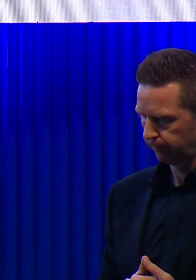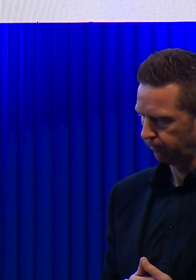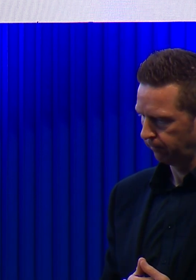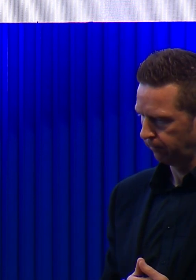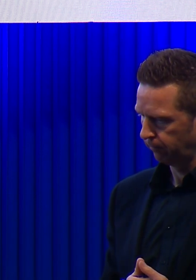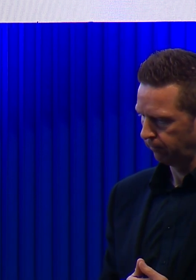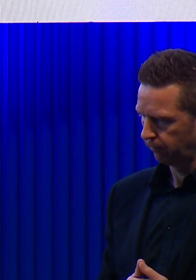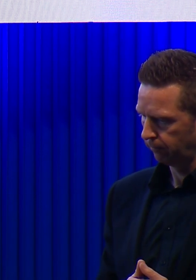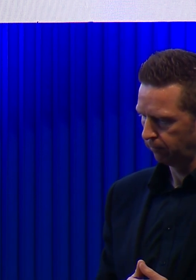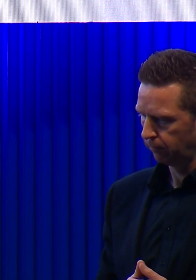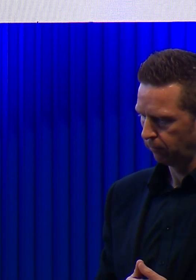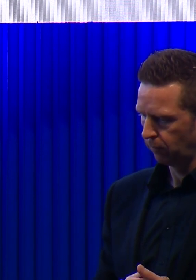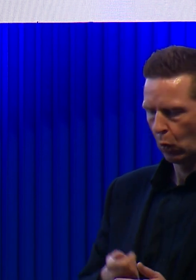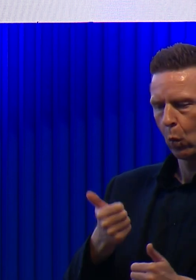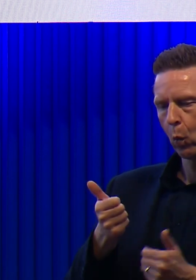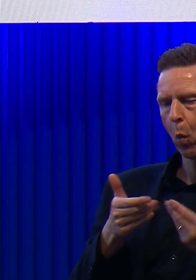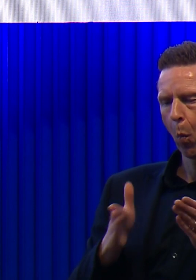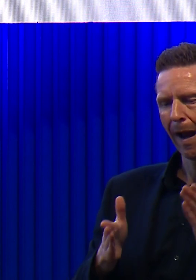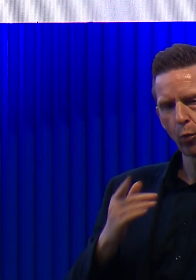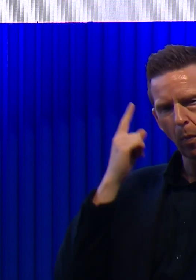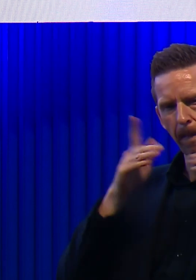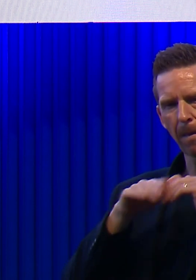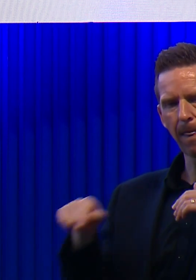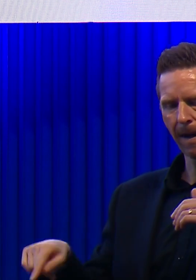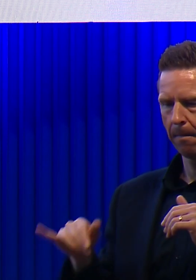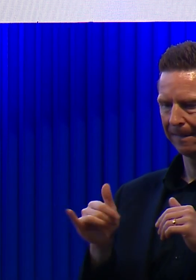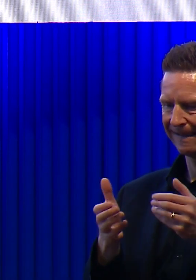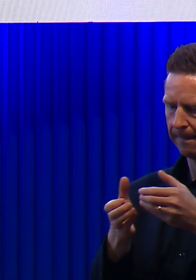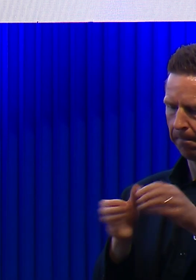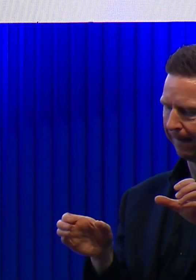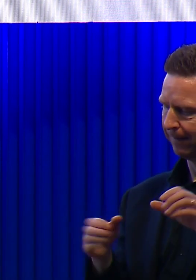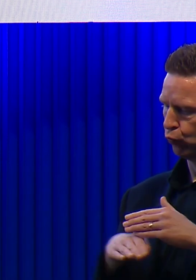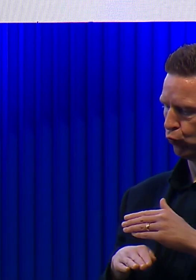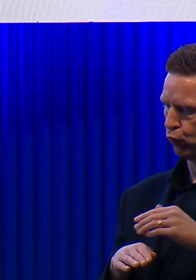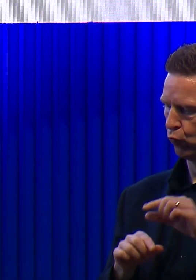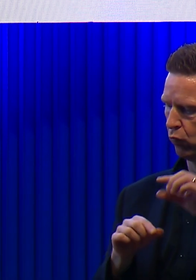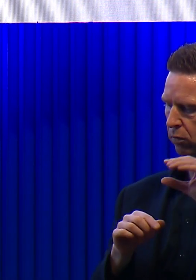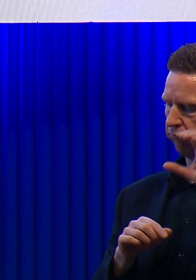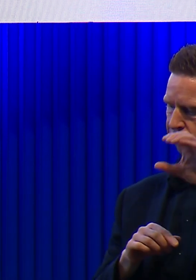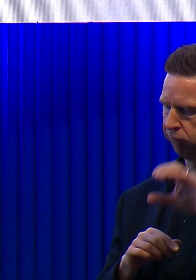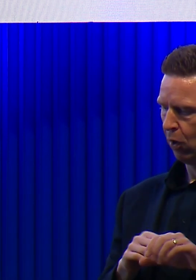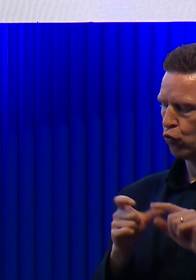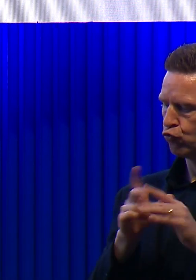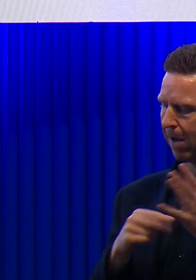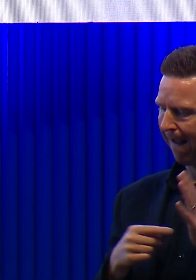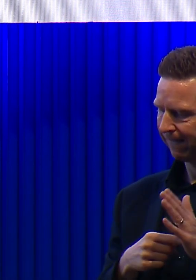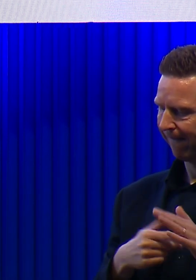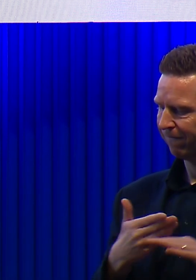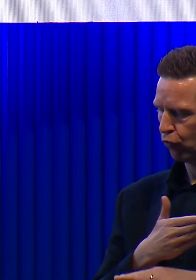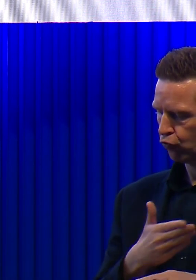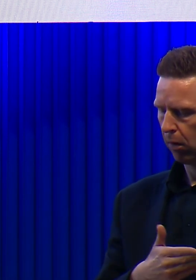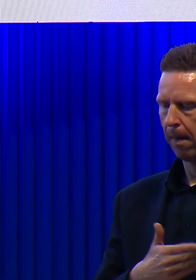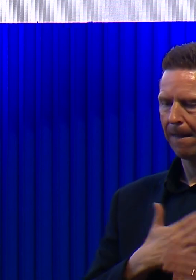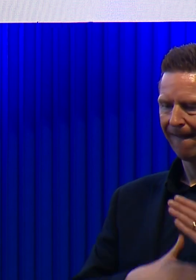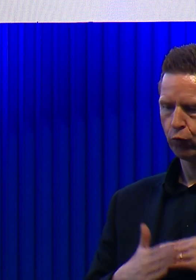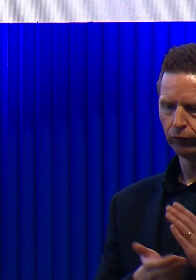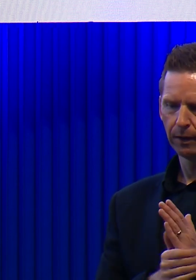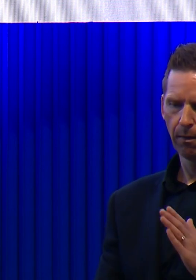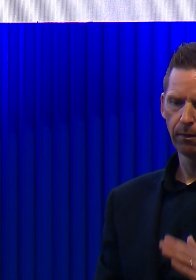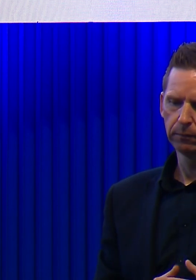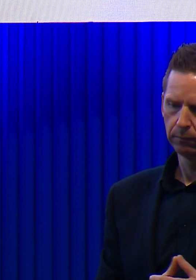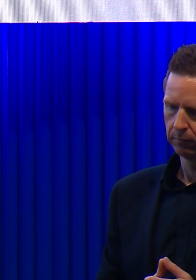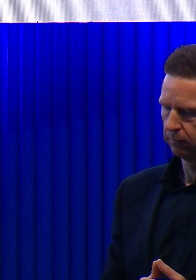do they have a full value prop with solutions and everything, and they are building on it? That's over here. That also doesn't matter